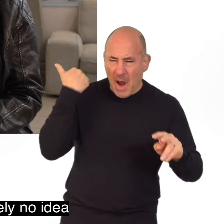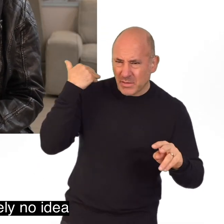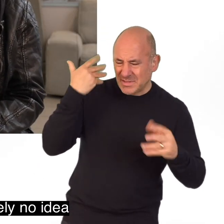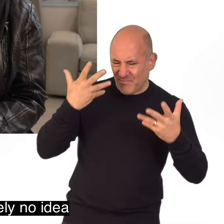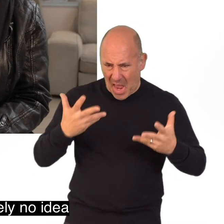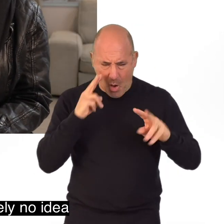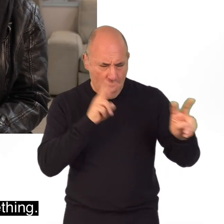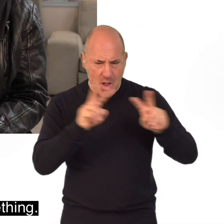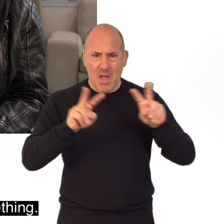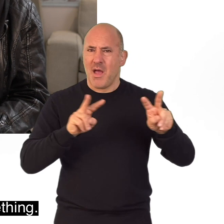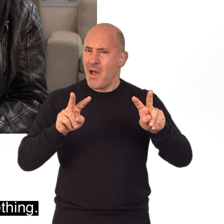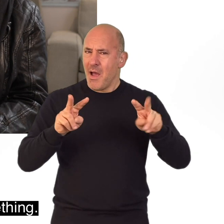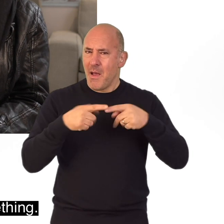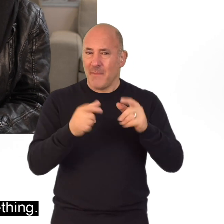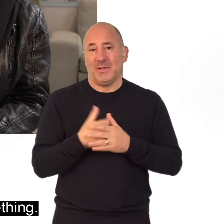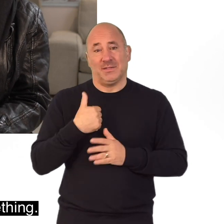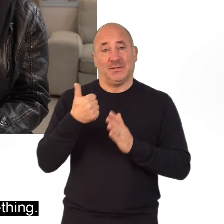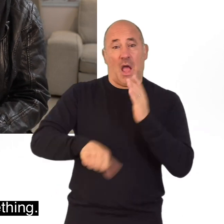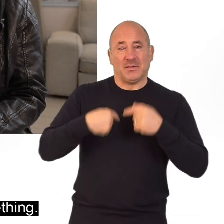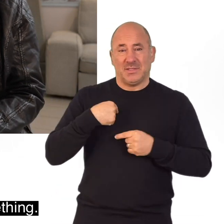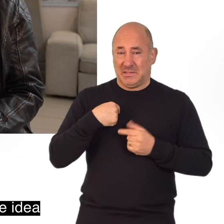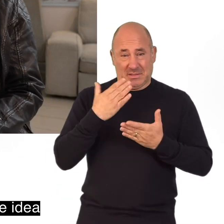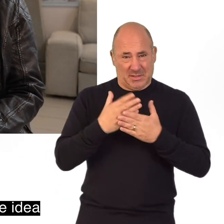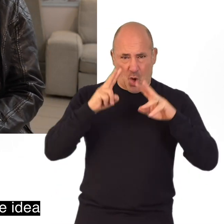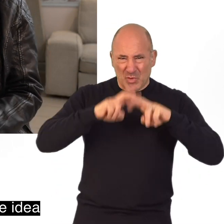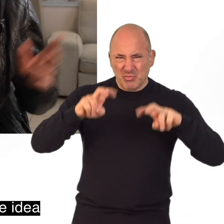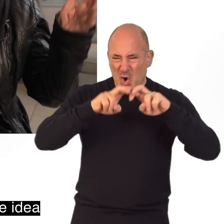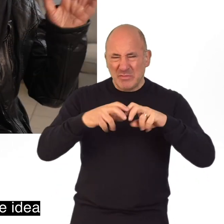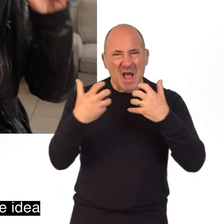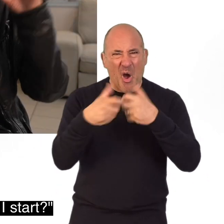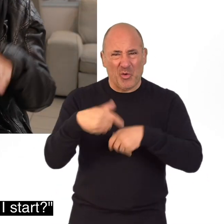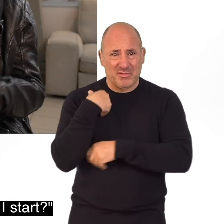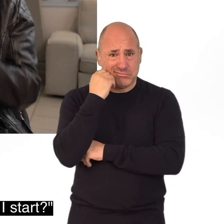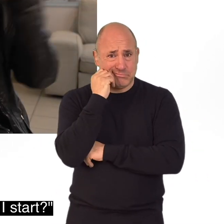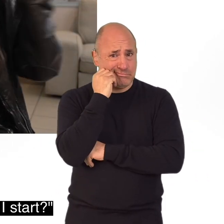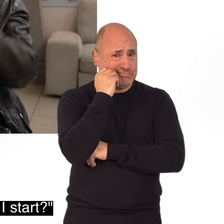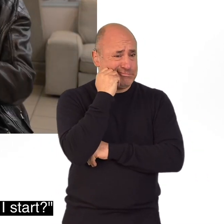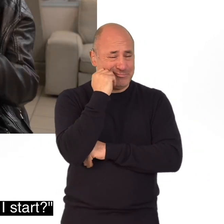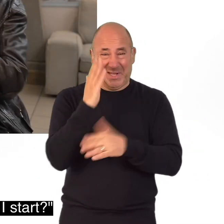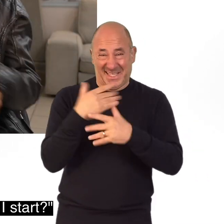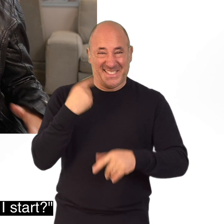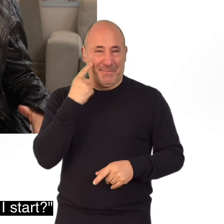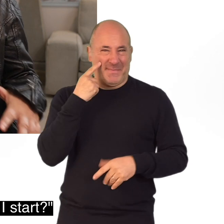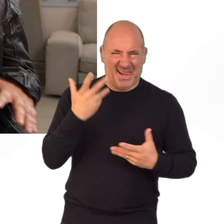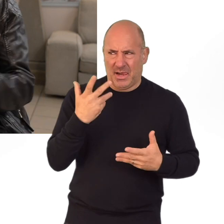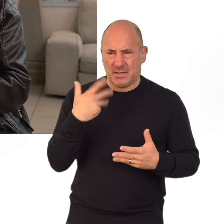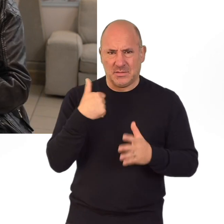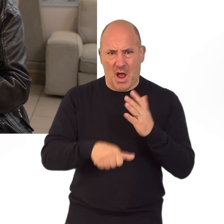absolutely no idea of how you research something. It sounds like such a simple idea, and it's like, well, where do I